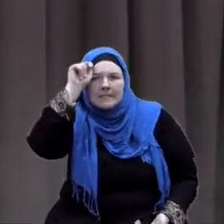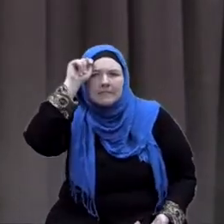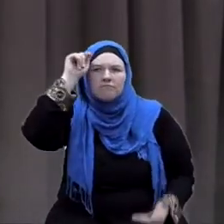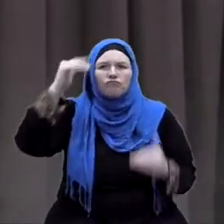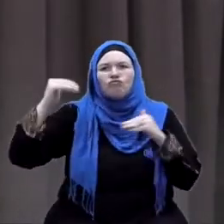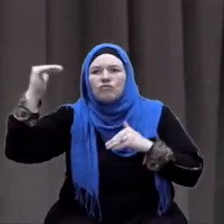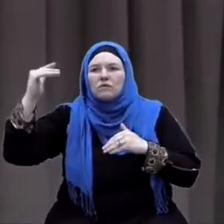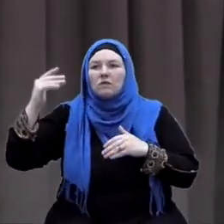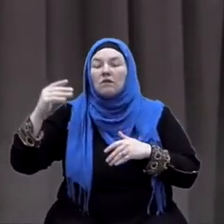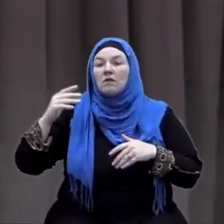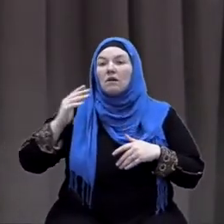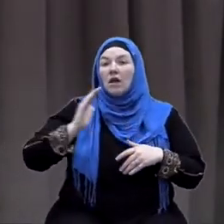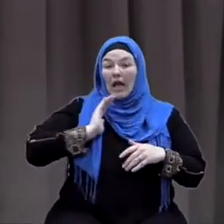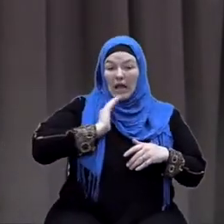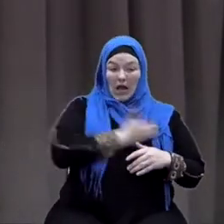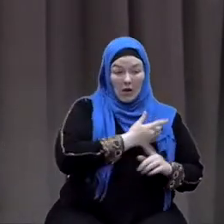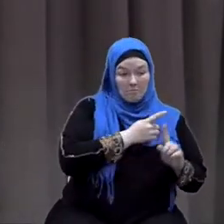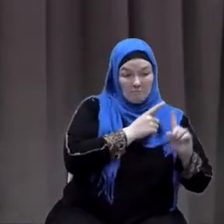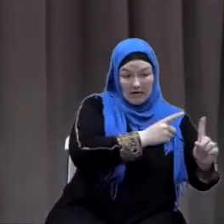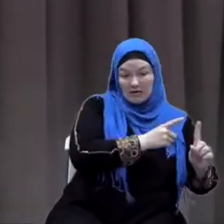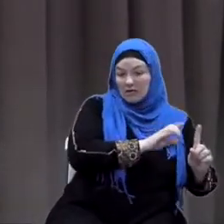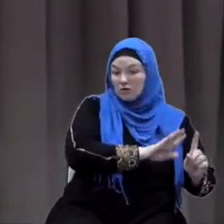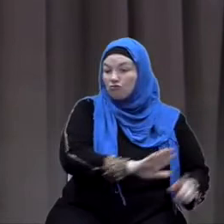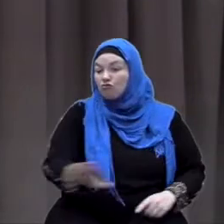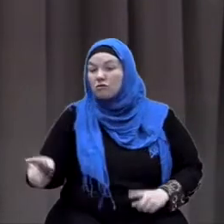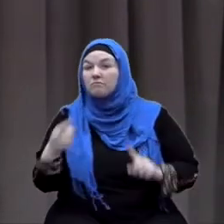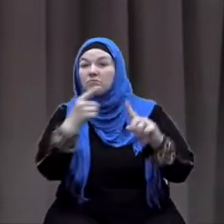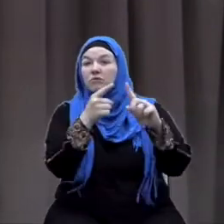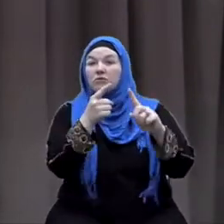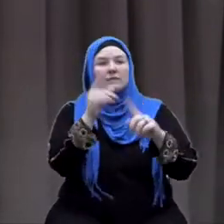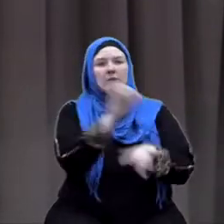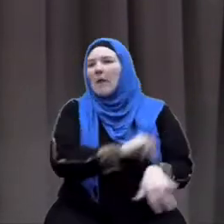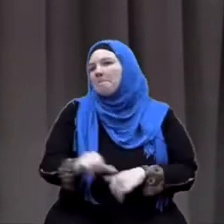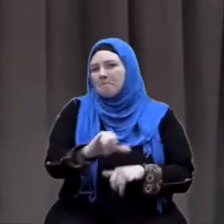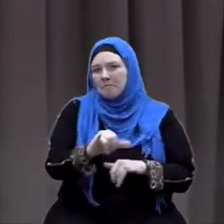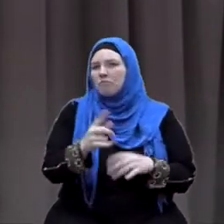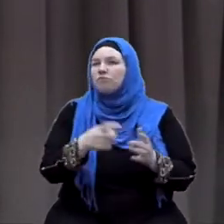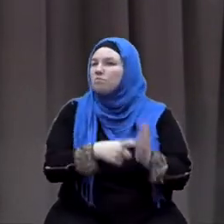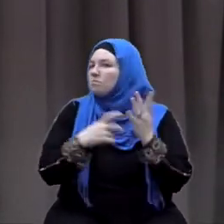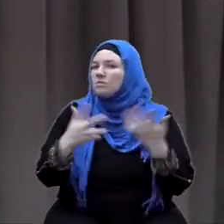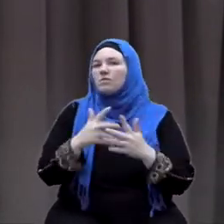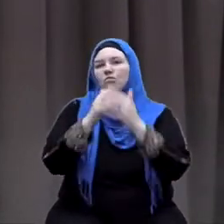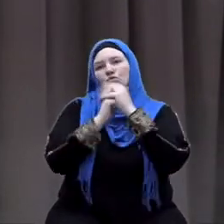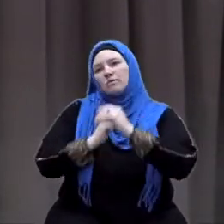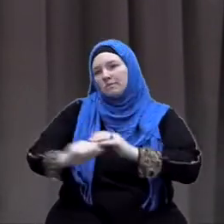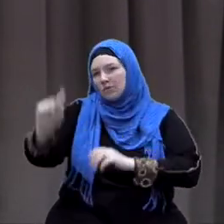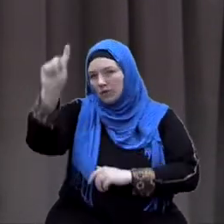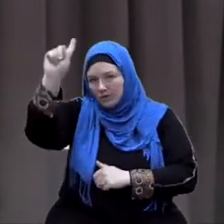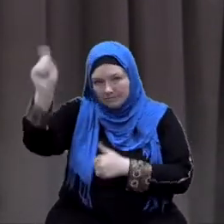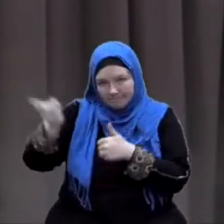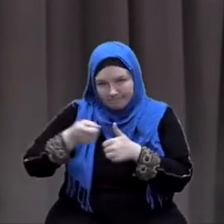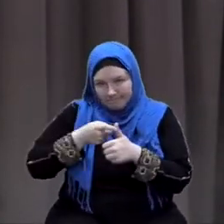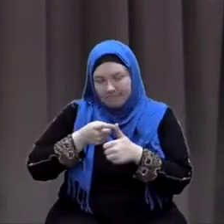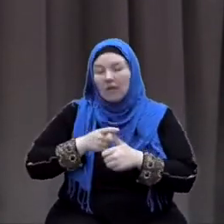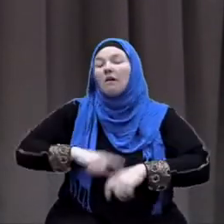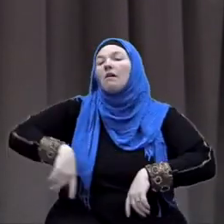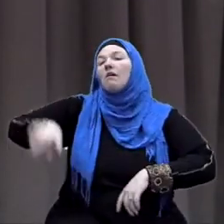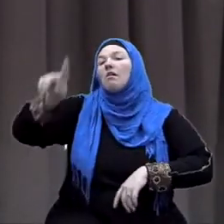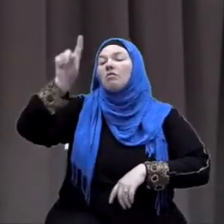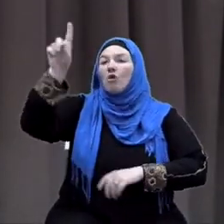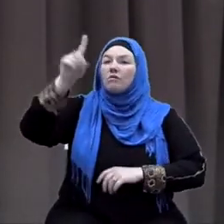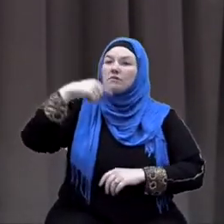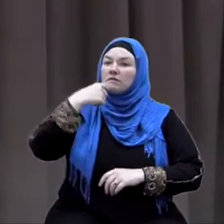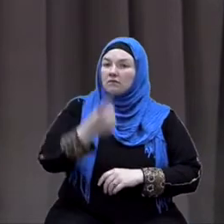like ours, is the same. We are all required to worship Allah subhanahu wa ta'ala. Allah subhanahu wa ta'ala